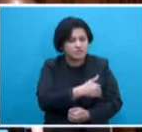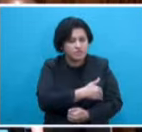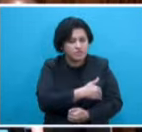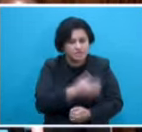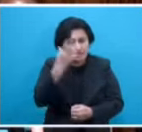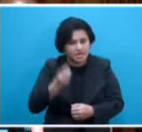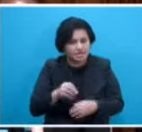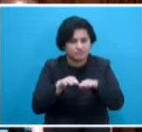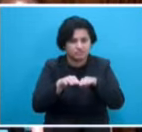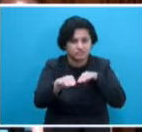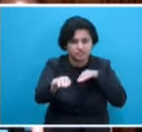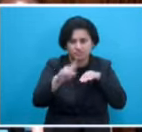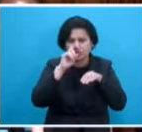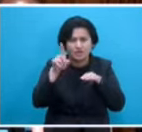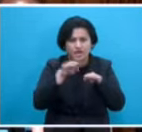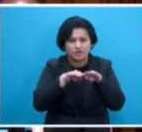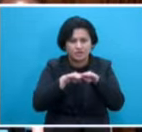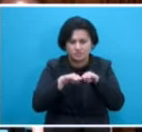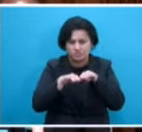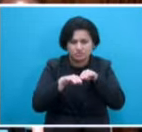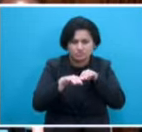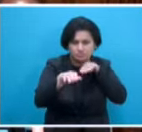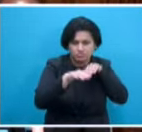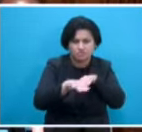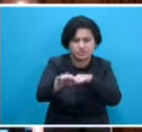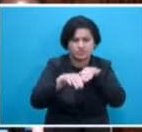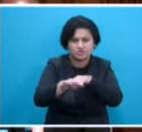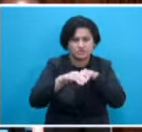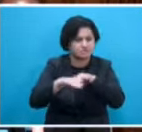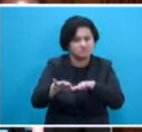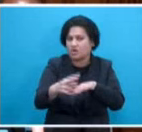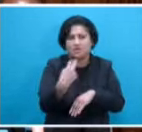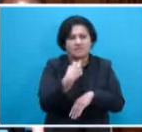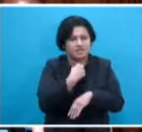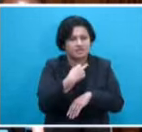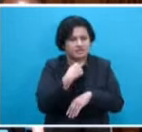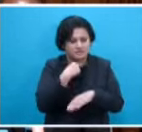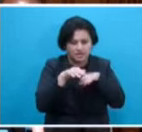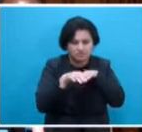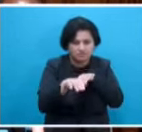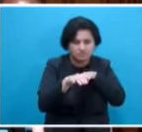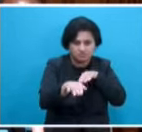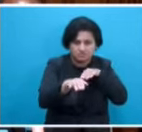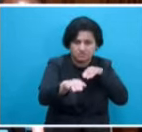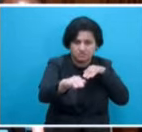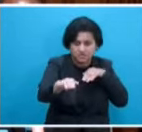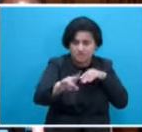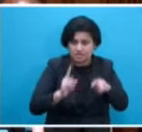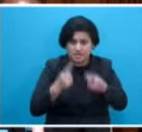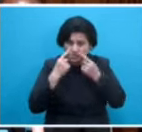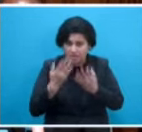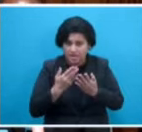cannot simply be cocked away. Consultations are underway for the Climate Change Act. Is this just another avenue to